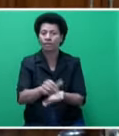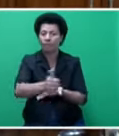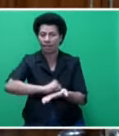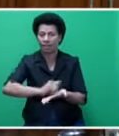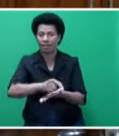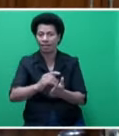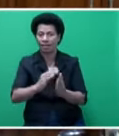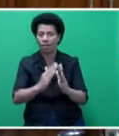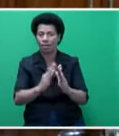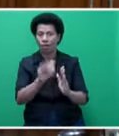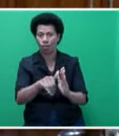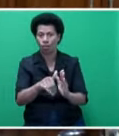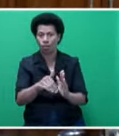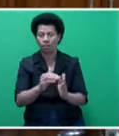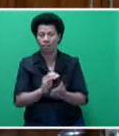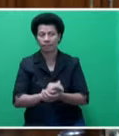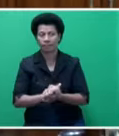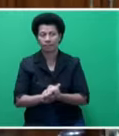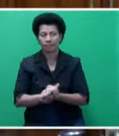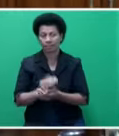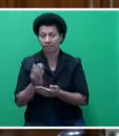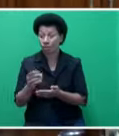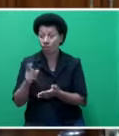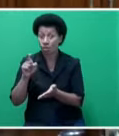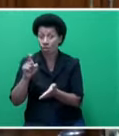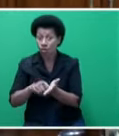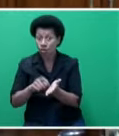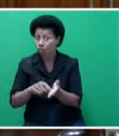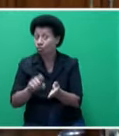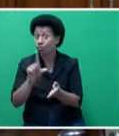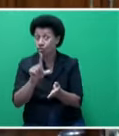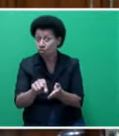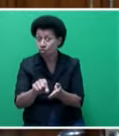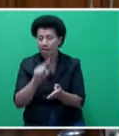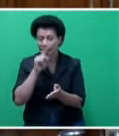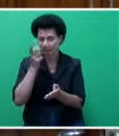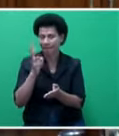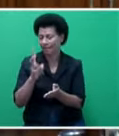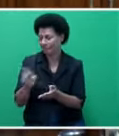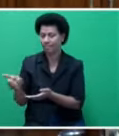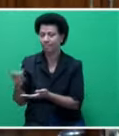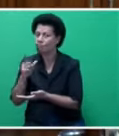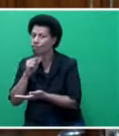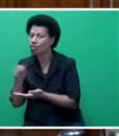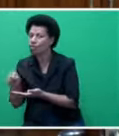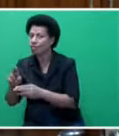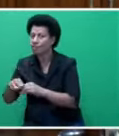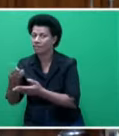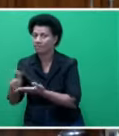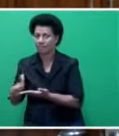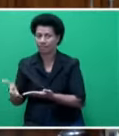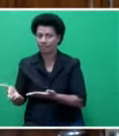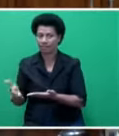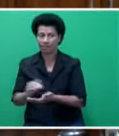home. So currently the law is once you've actually done that, you cannot have a second bite of the cherry. This amendment actually